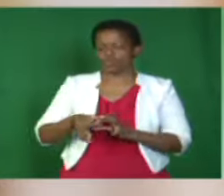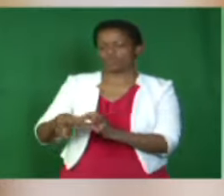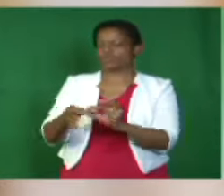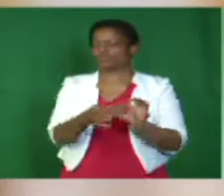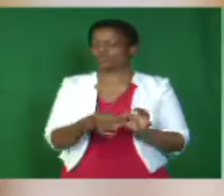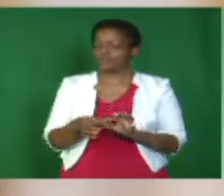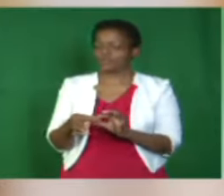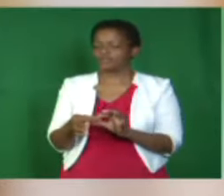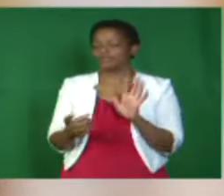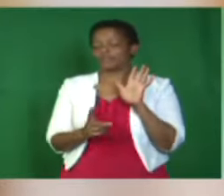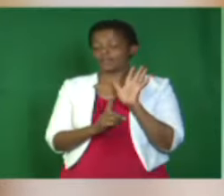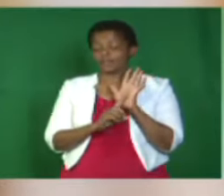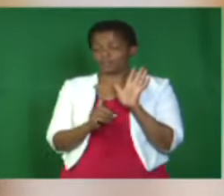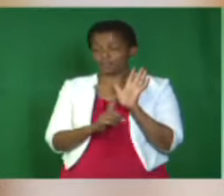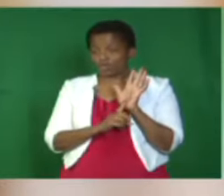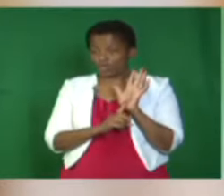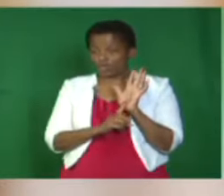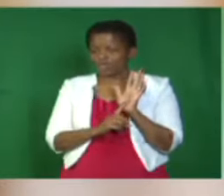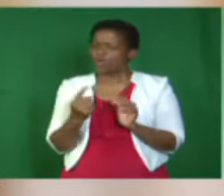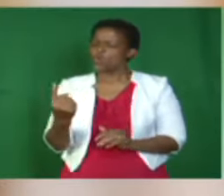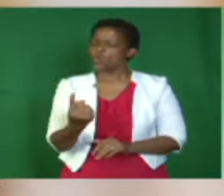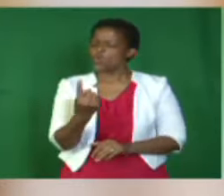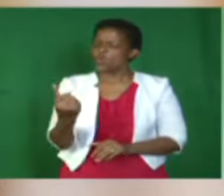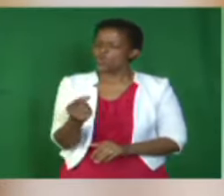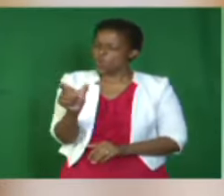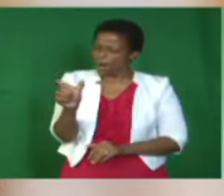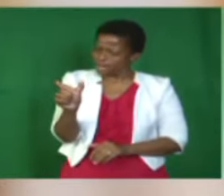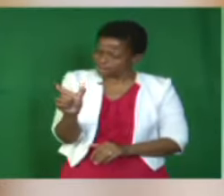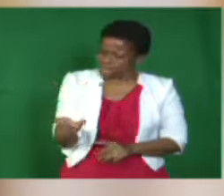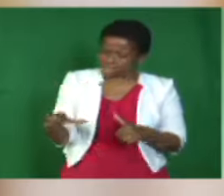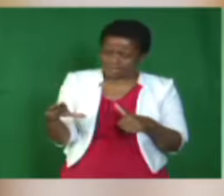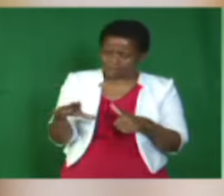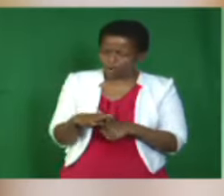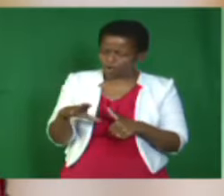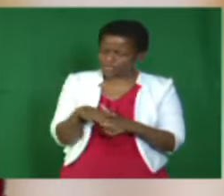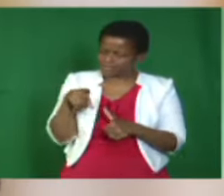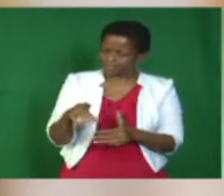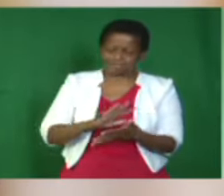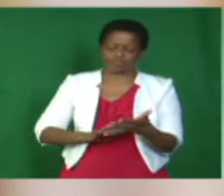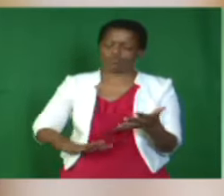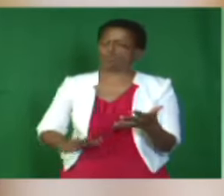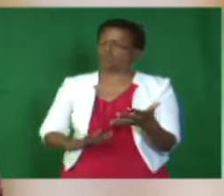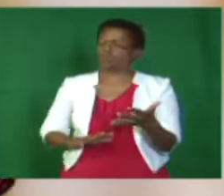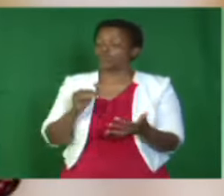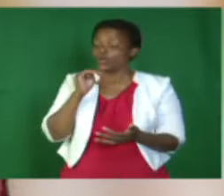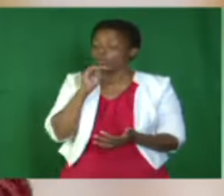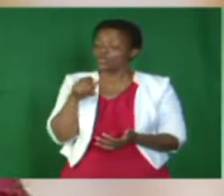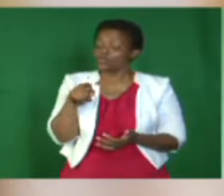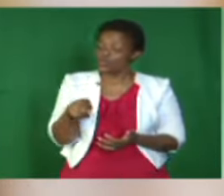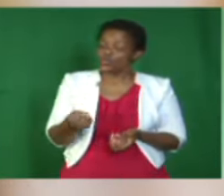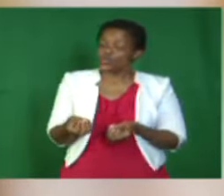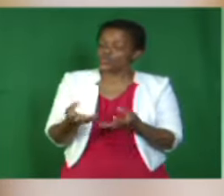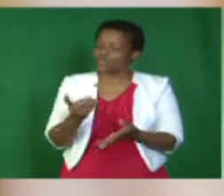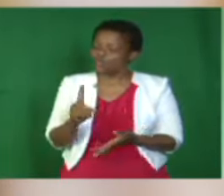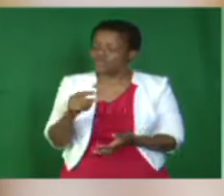say, who is the main character of the story? Your answer will actually be responding with a name